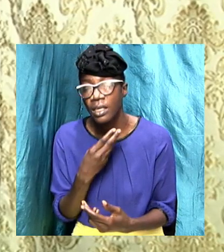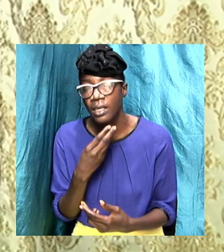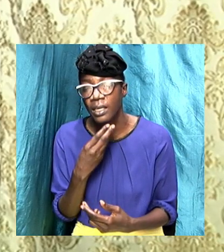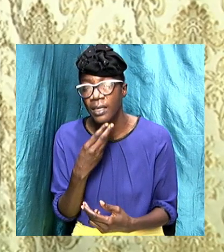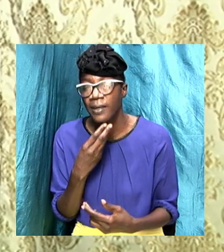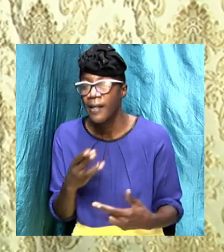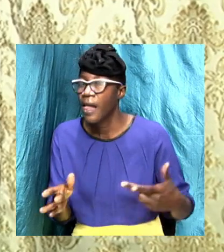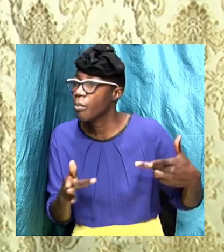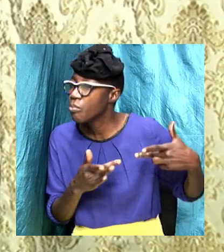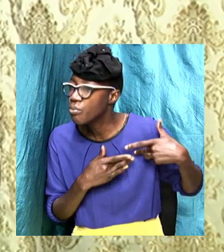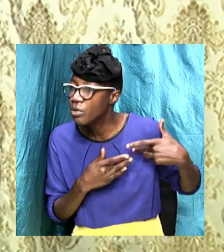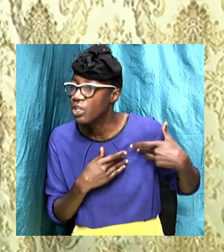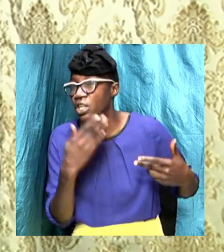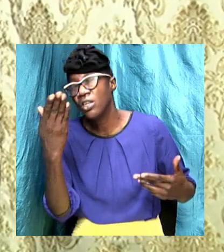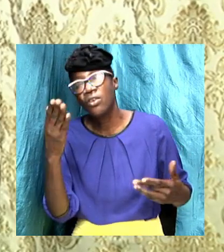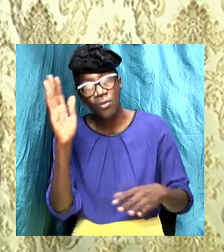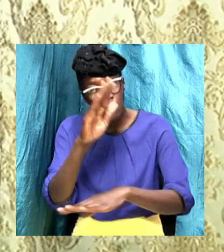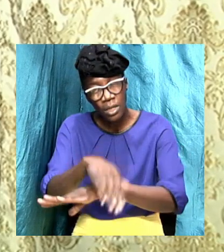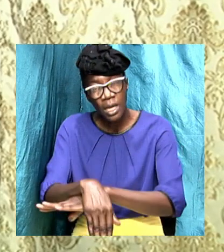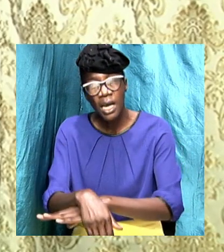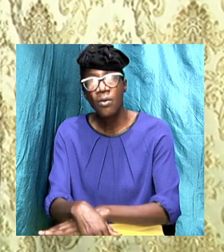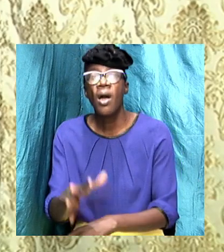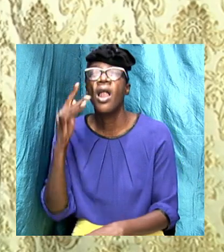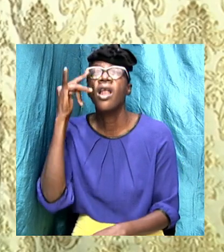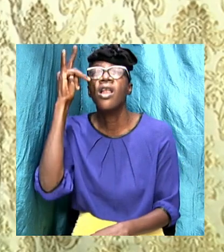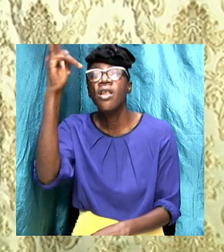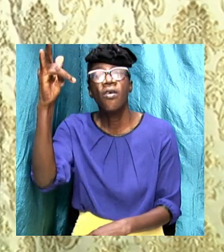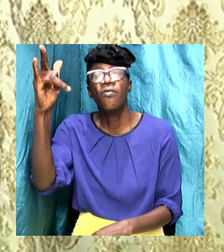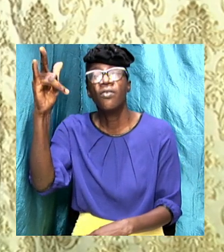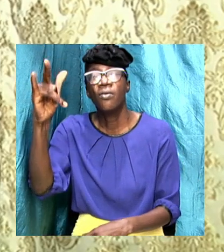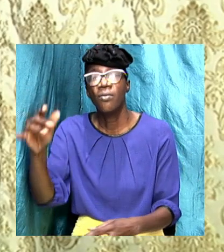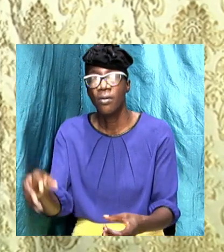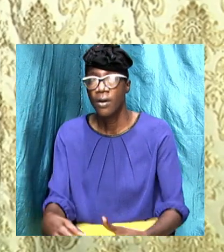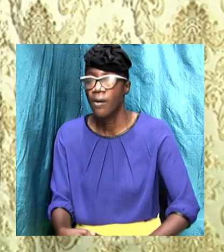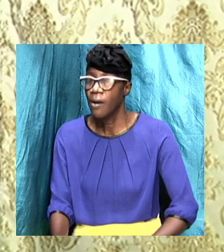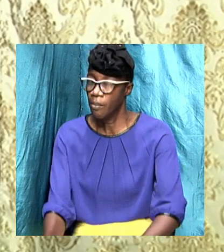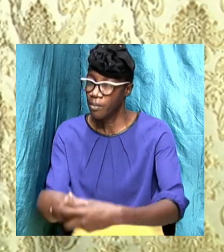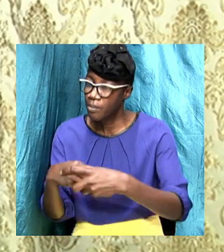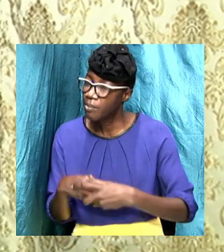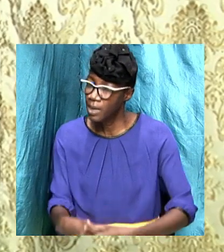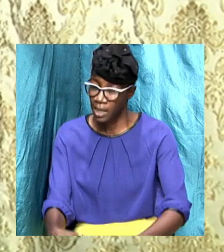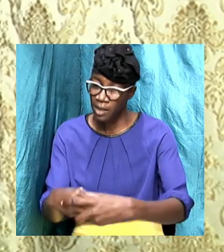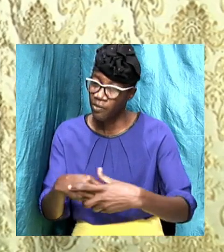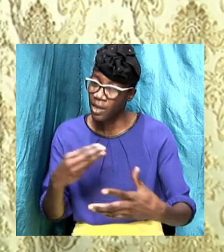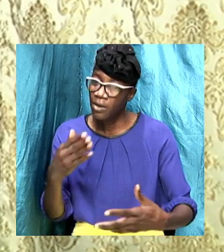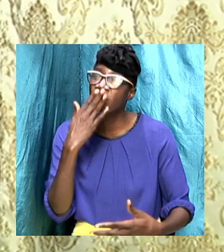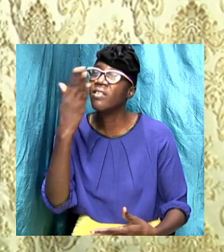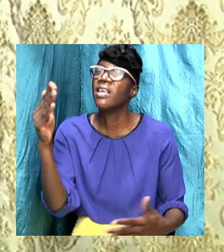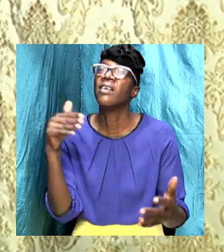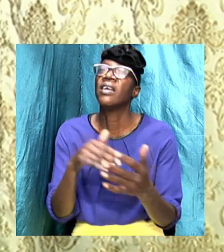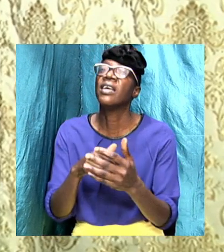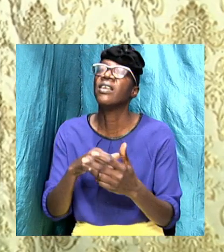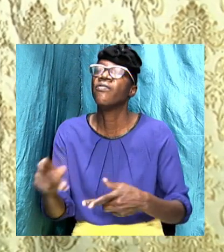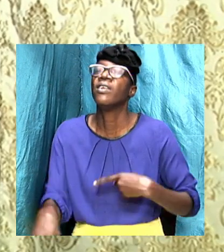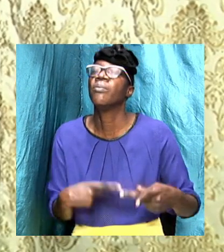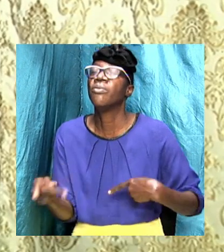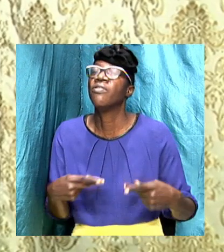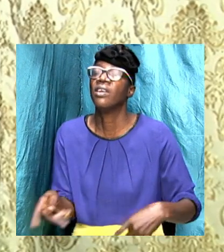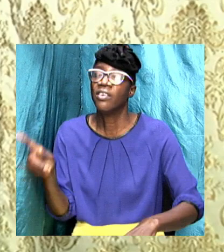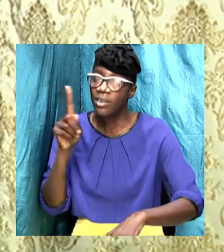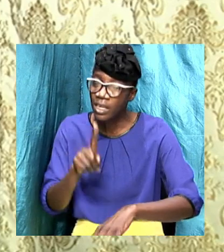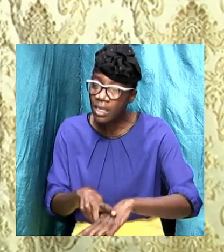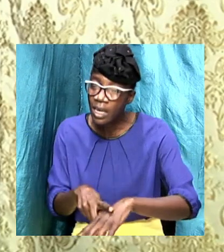appreciate you tonight. We love you. We bless your name. We magnify you. We thank you again for this privilege, for this